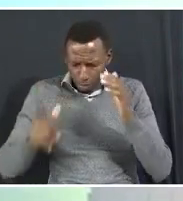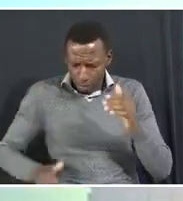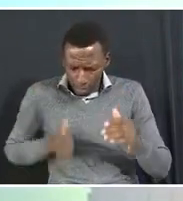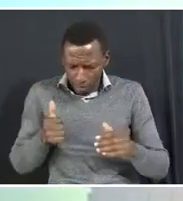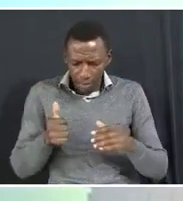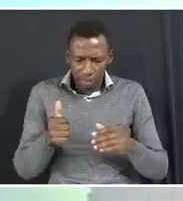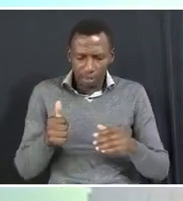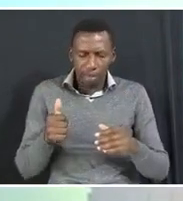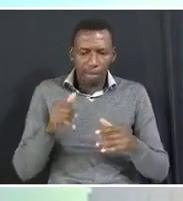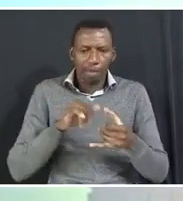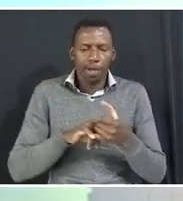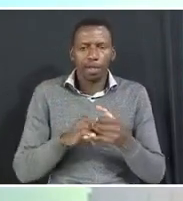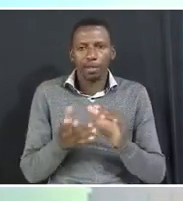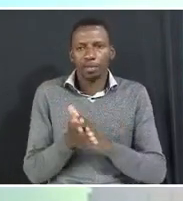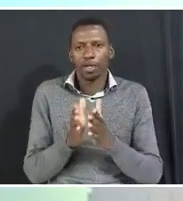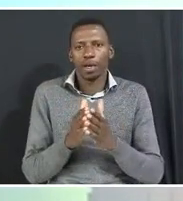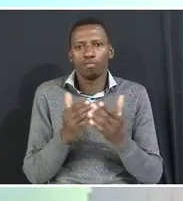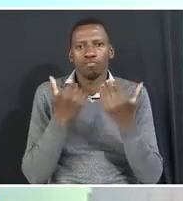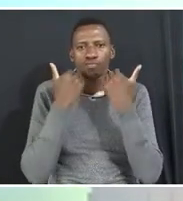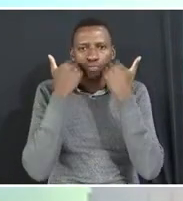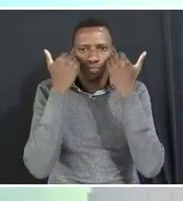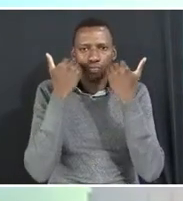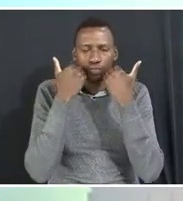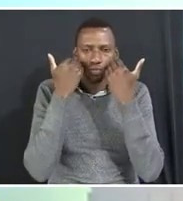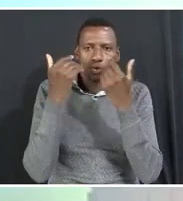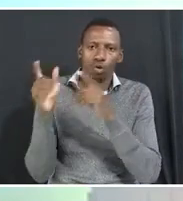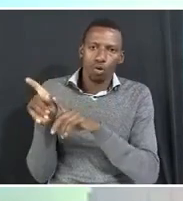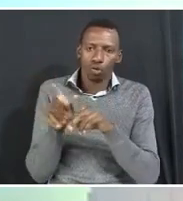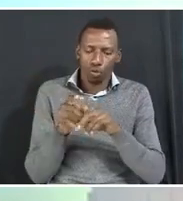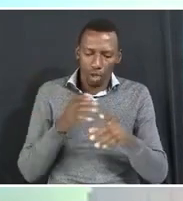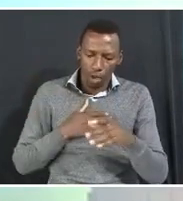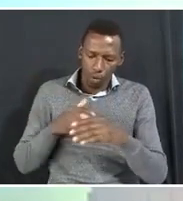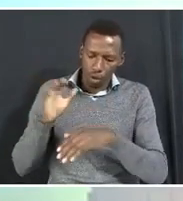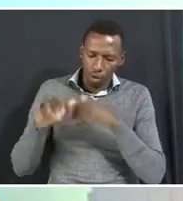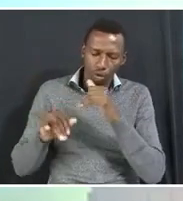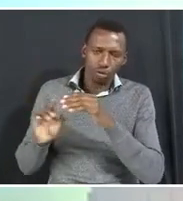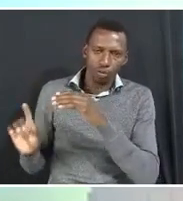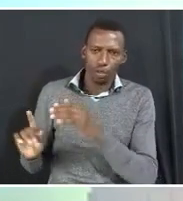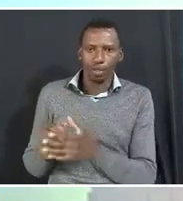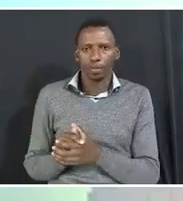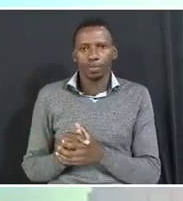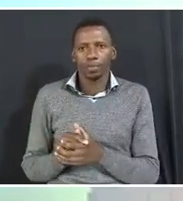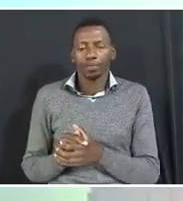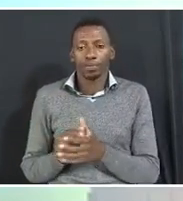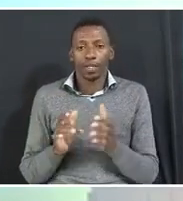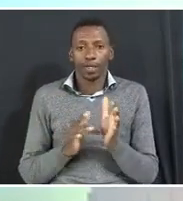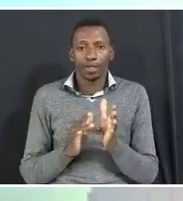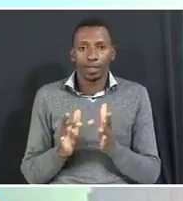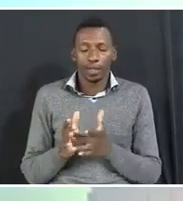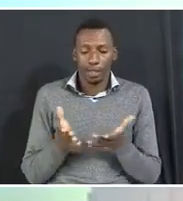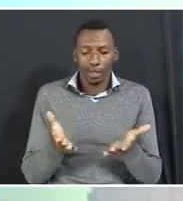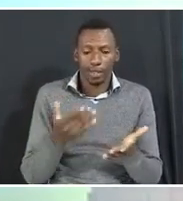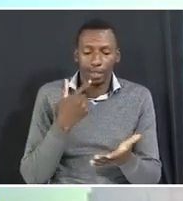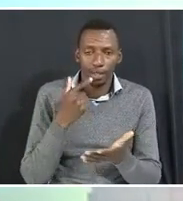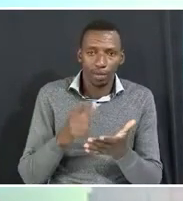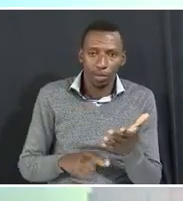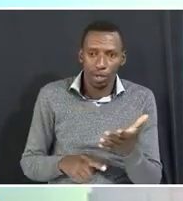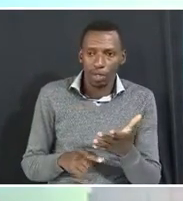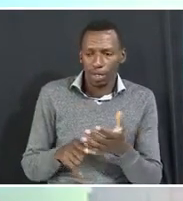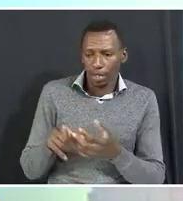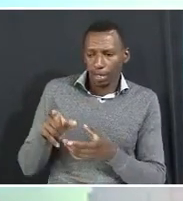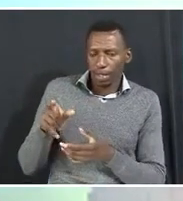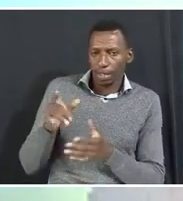also even to our calling to ministry. So Jesus here tells us that he was